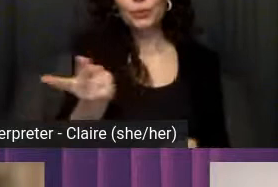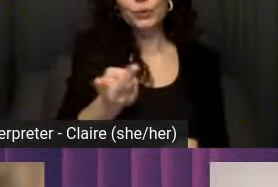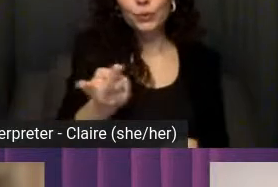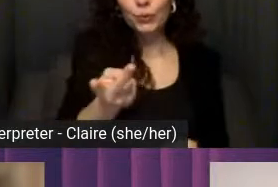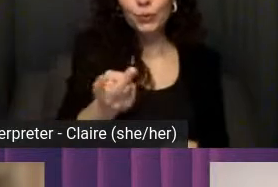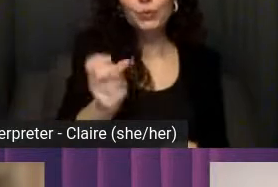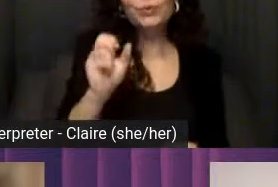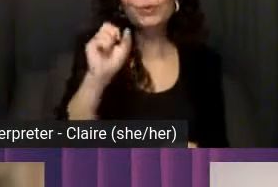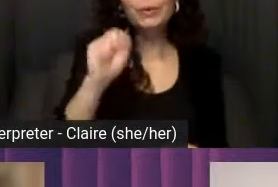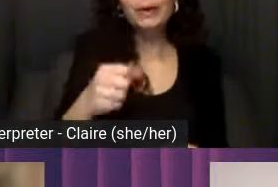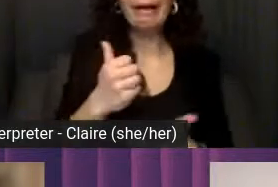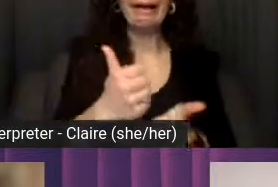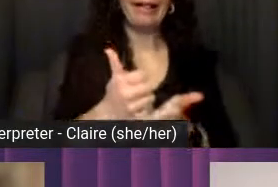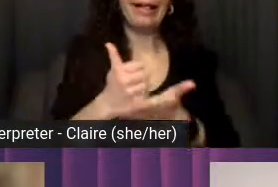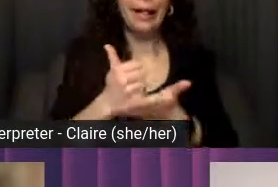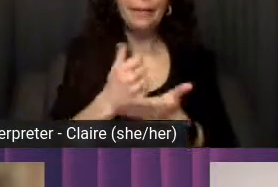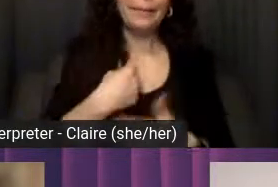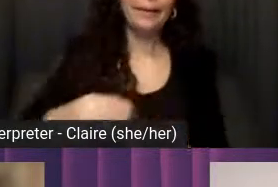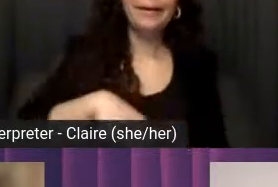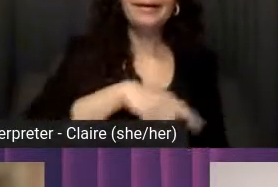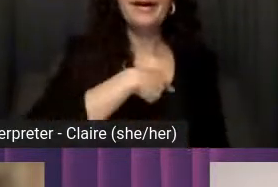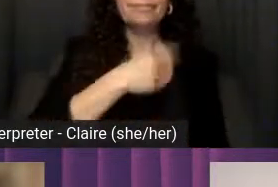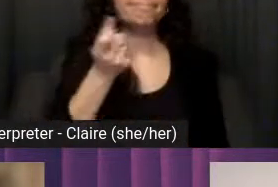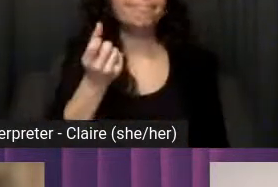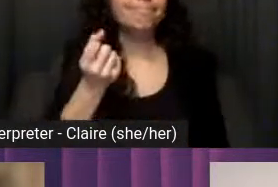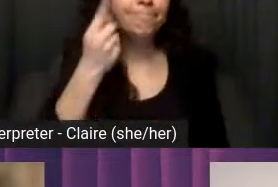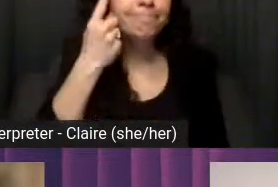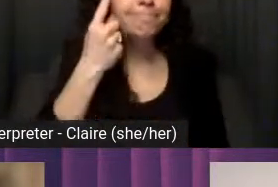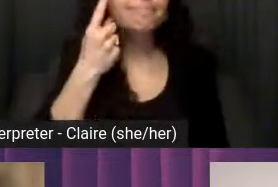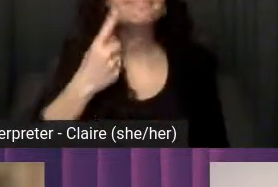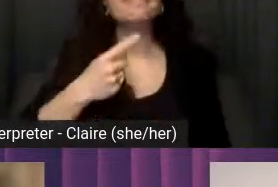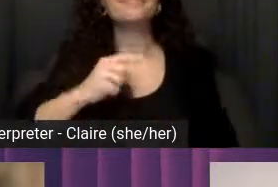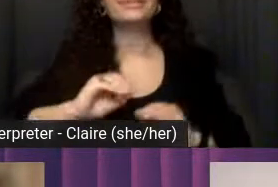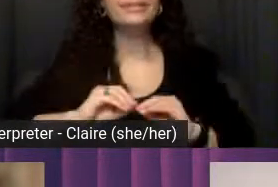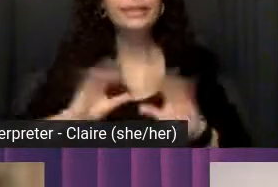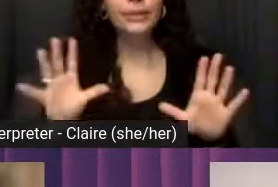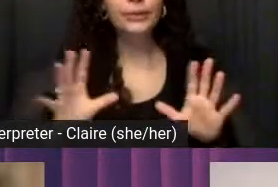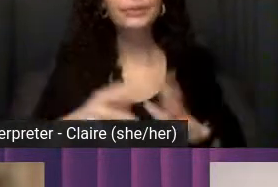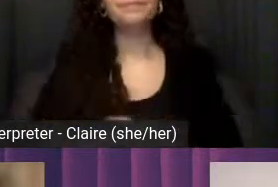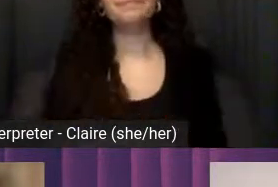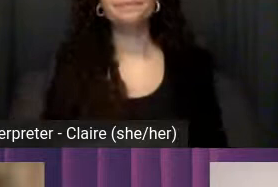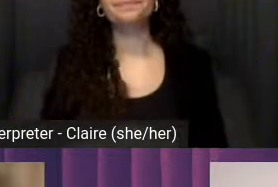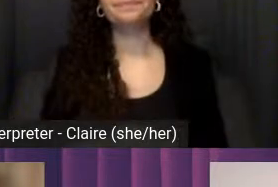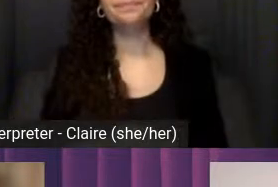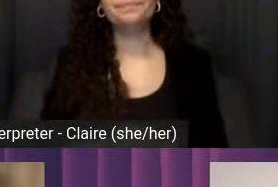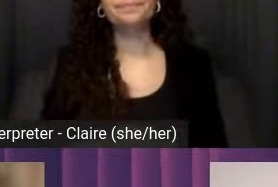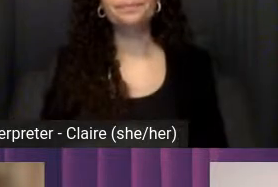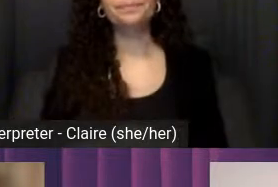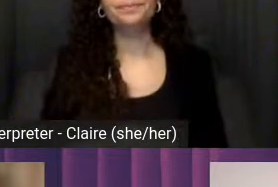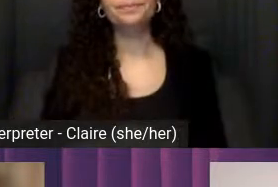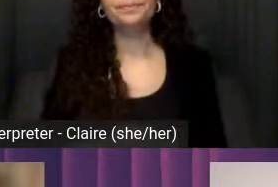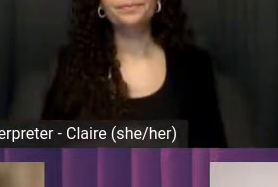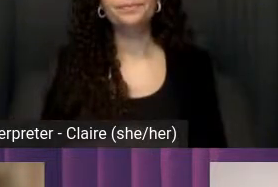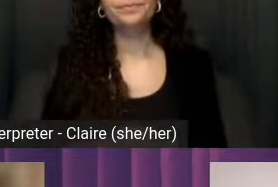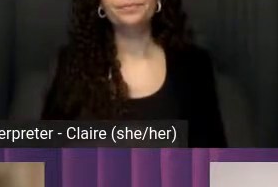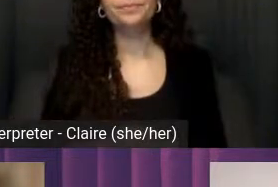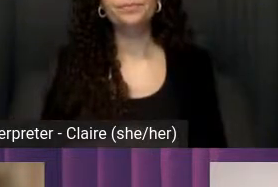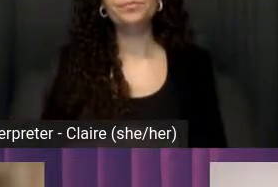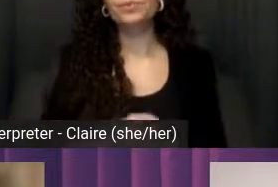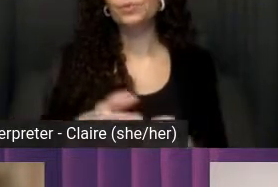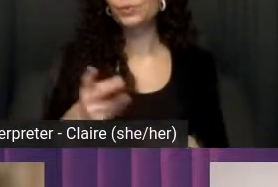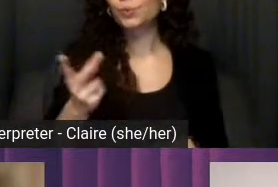define some of these terms so that we're all listening from the same foundation. So I'd really love to hear from you about,